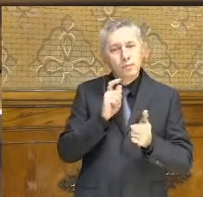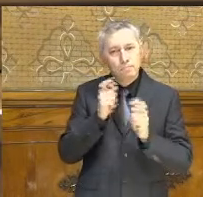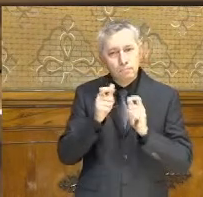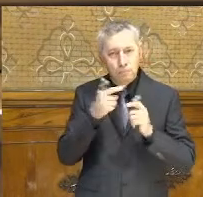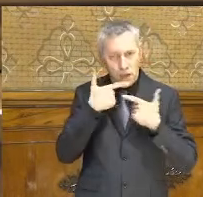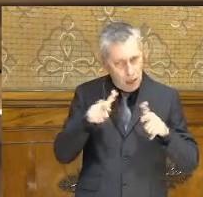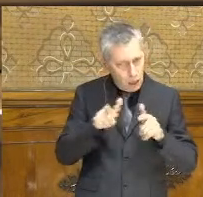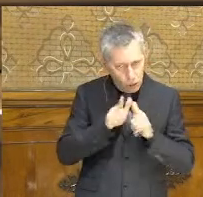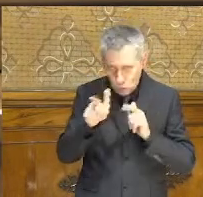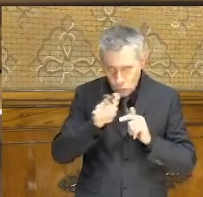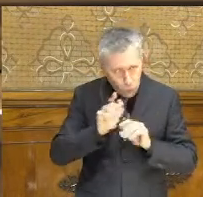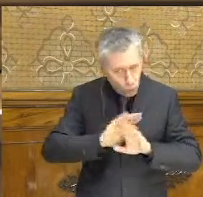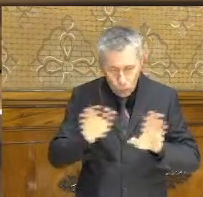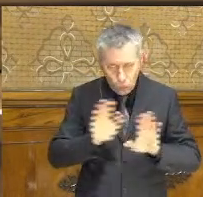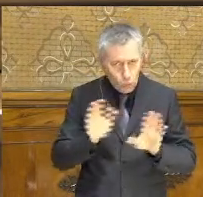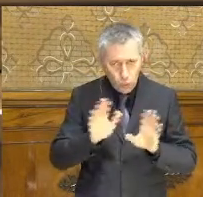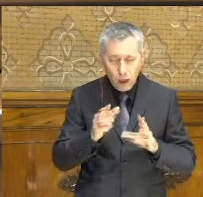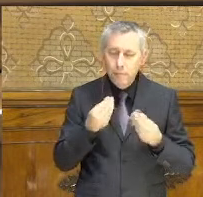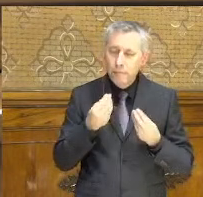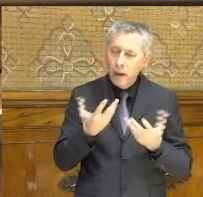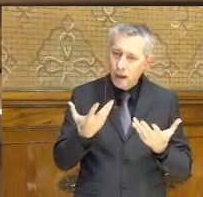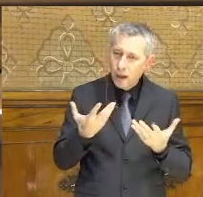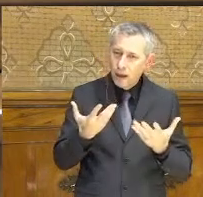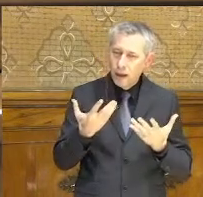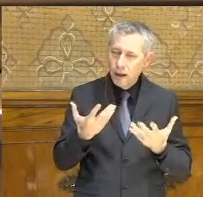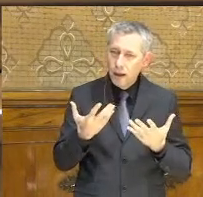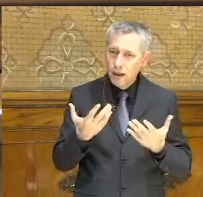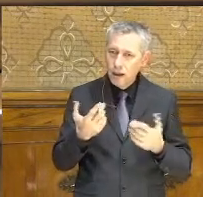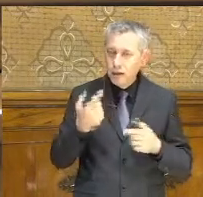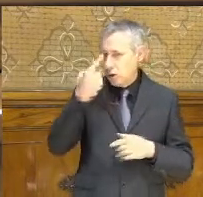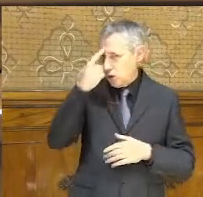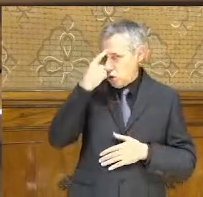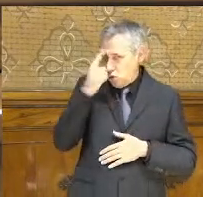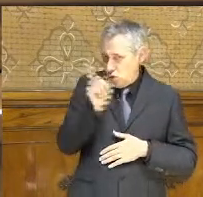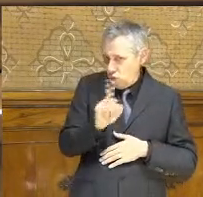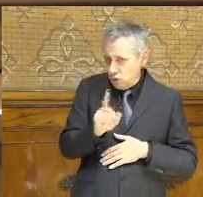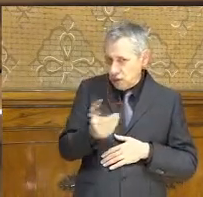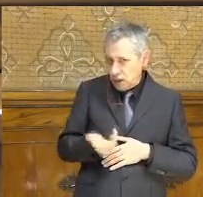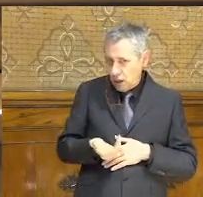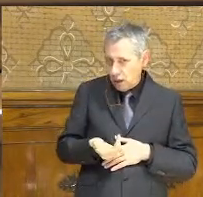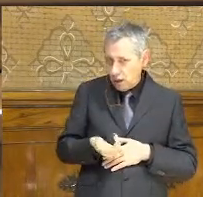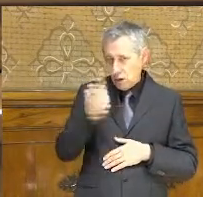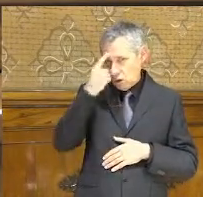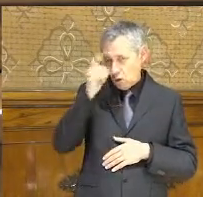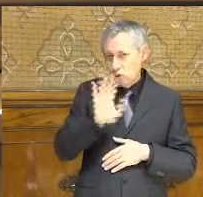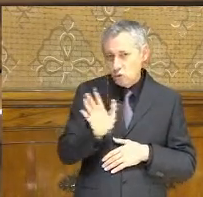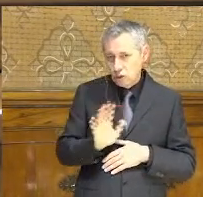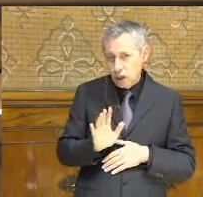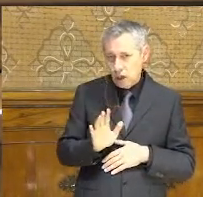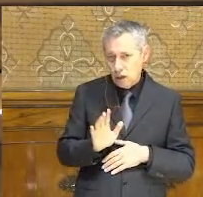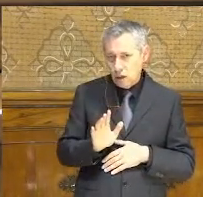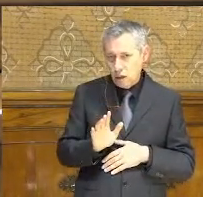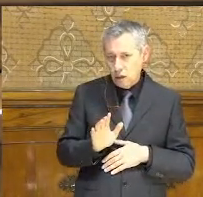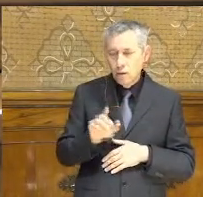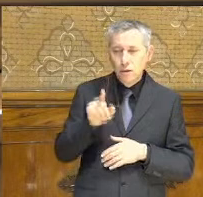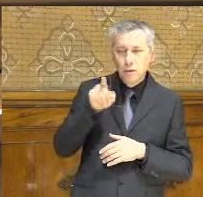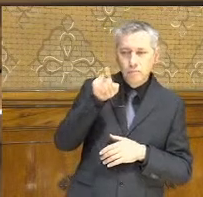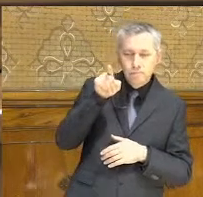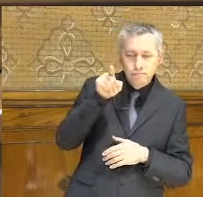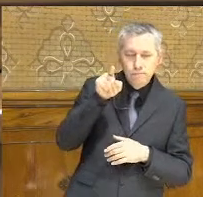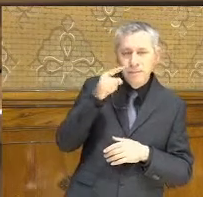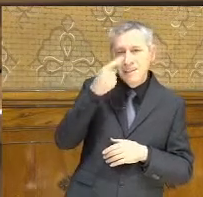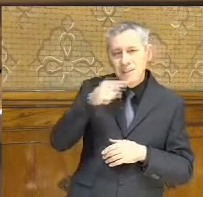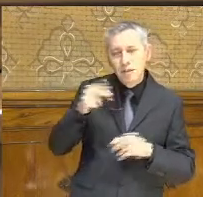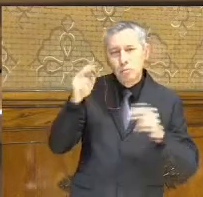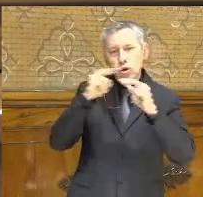language, but they don't know under what sky he learned that